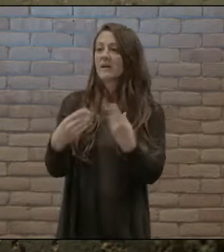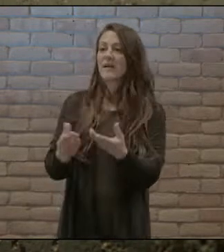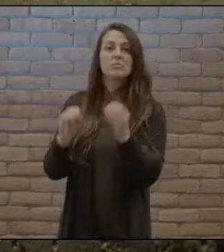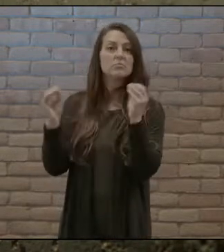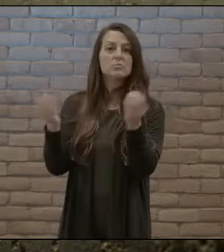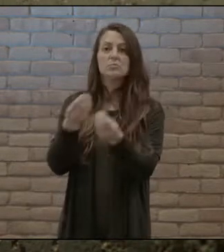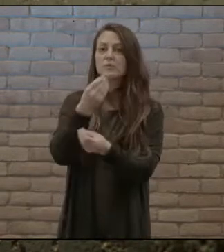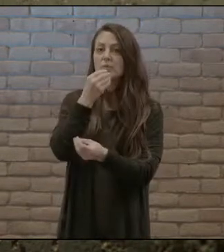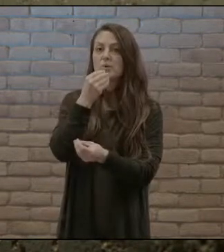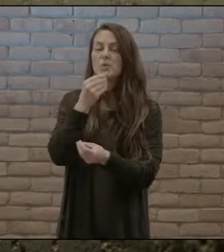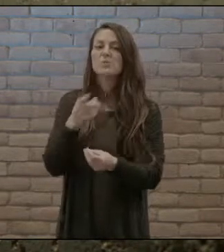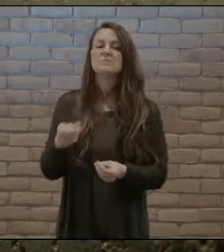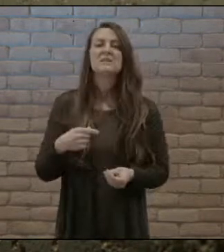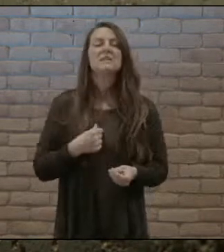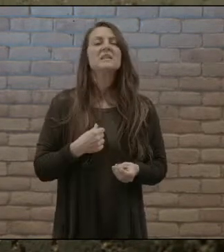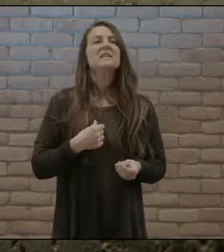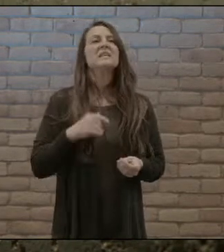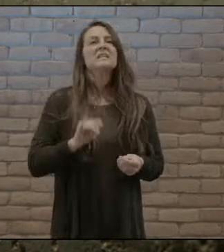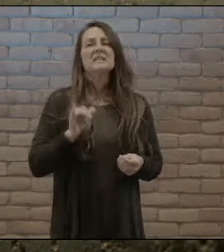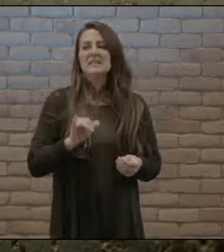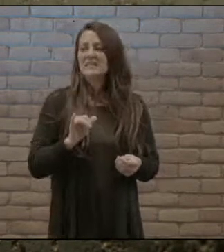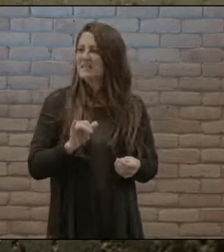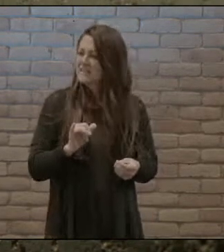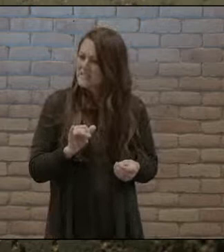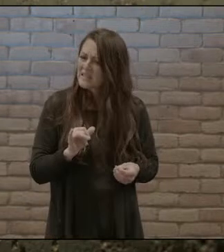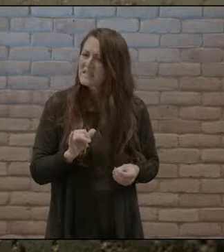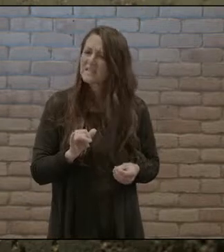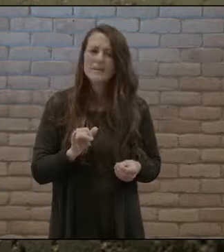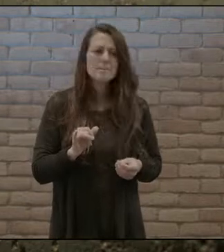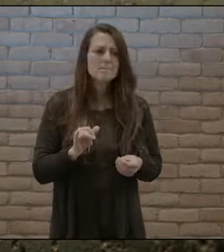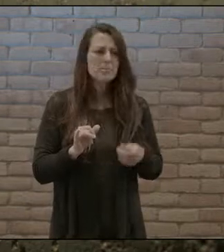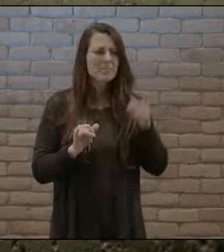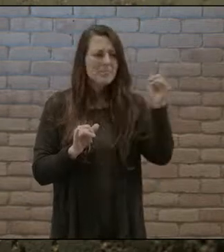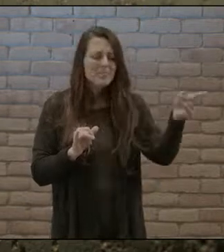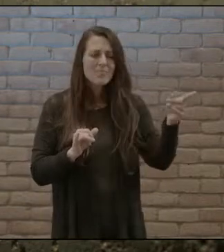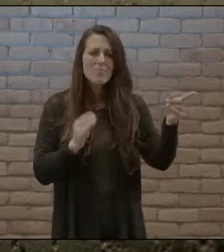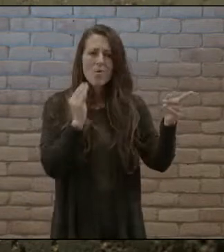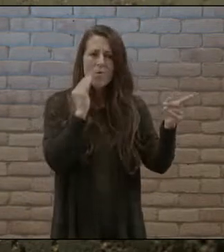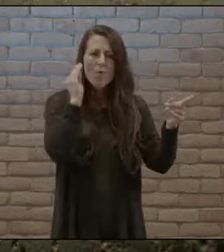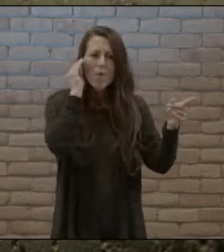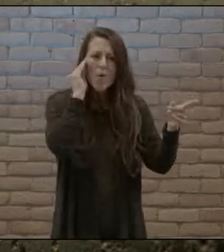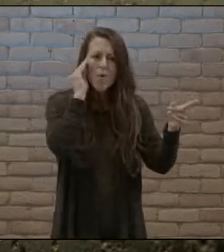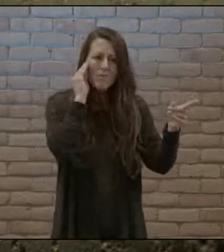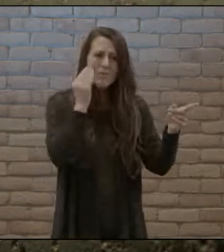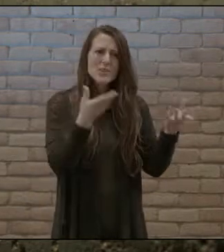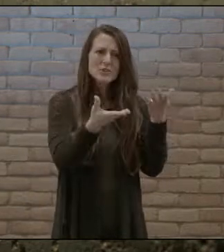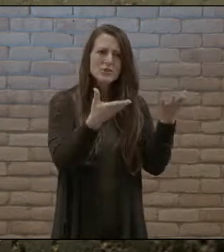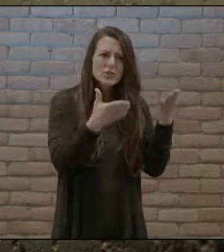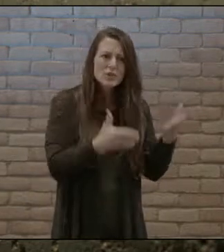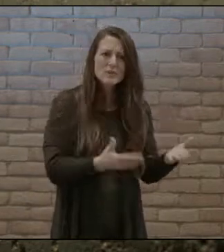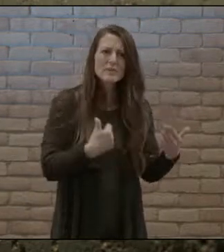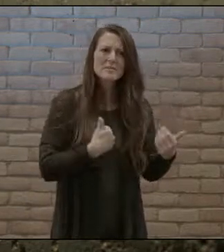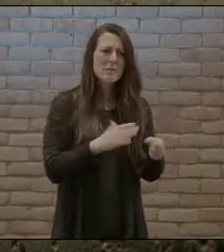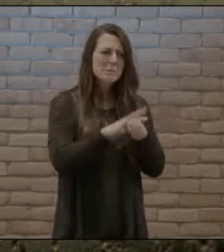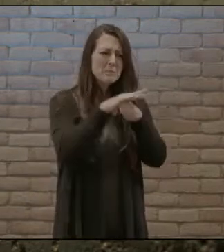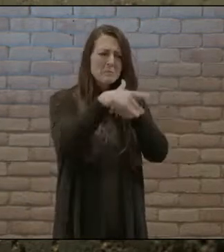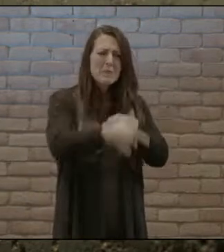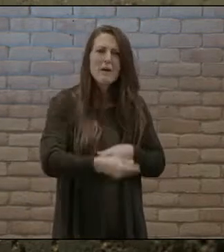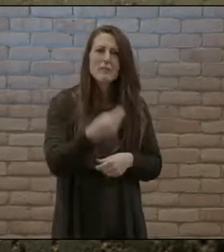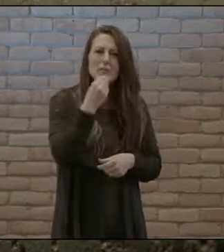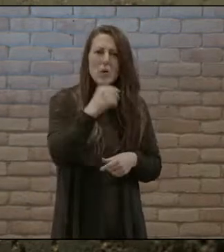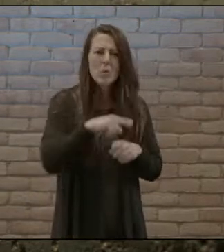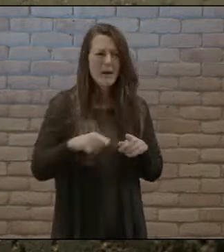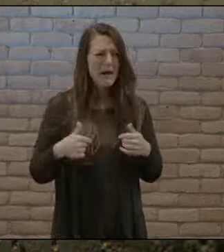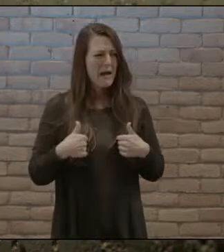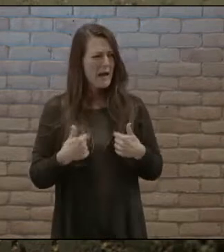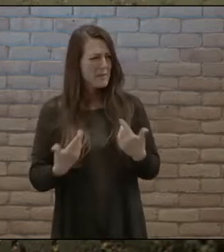he finally came to his senses, he said to himself, "At home, even the hired servants have food enough to spare, and here